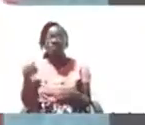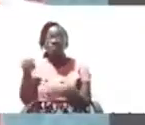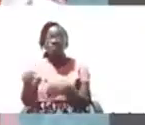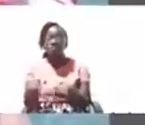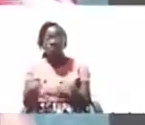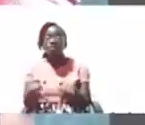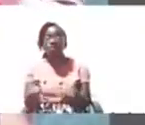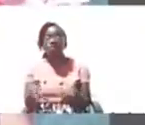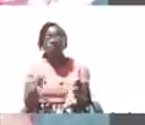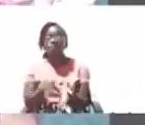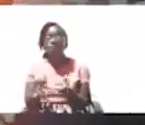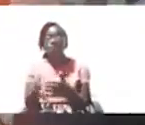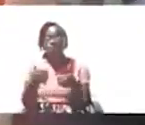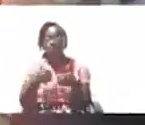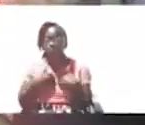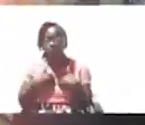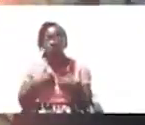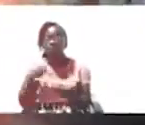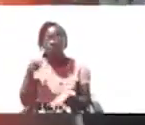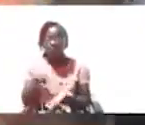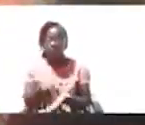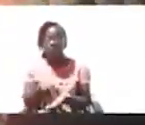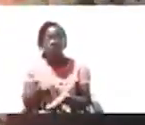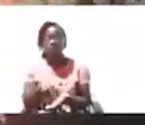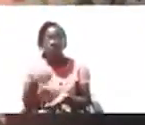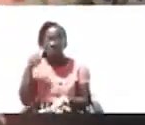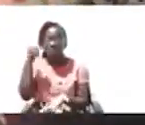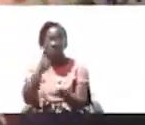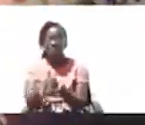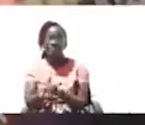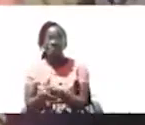Tonight he's descended. Oh, hallelujah. Amen.